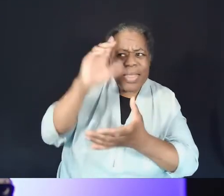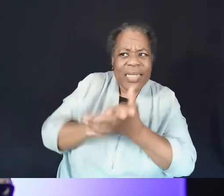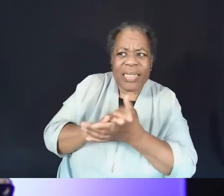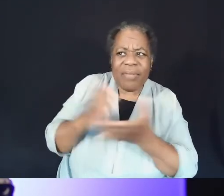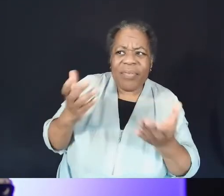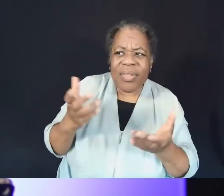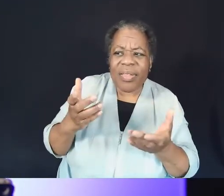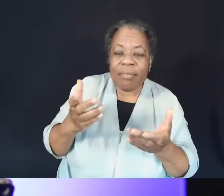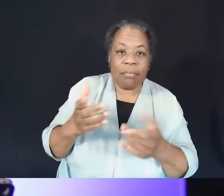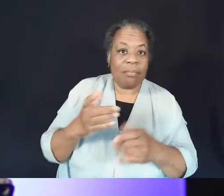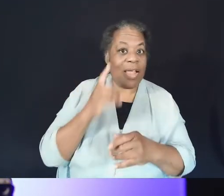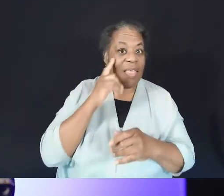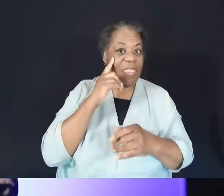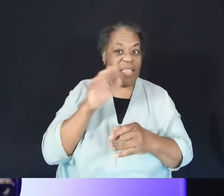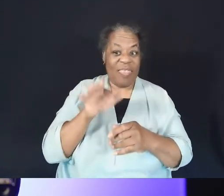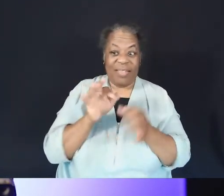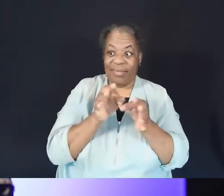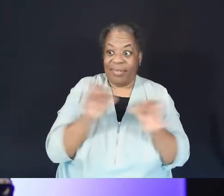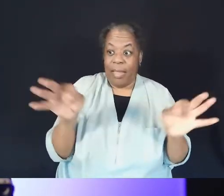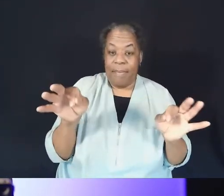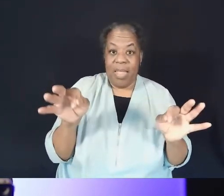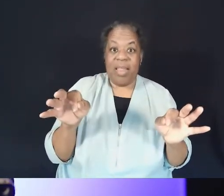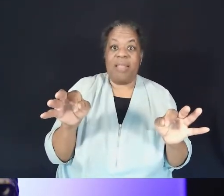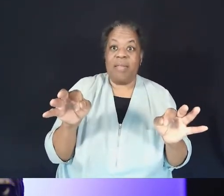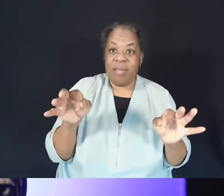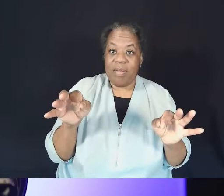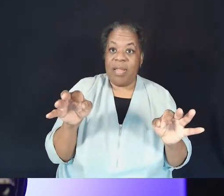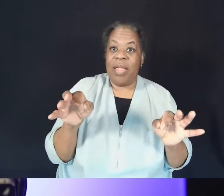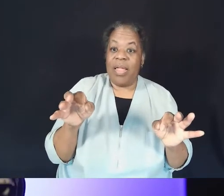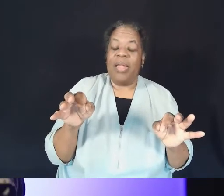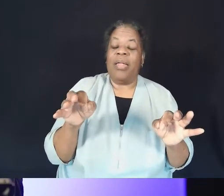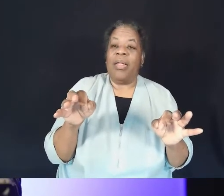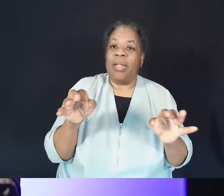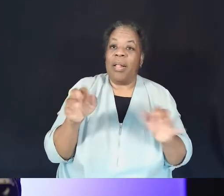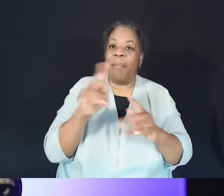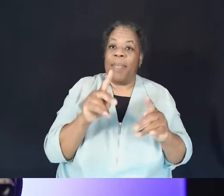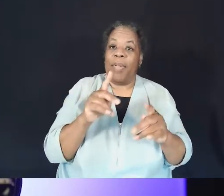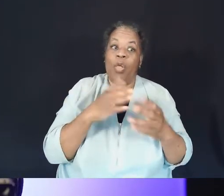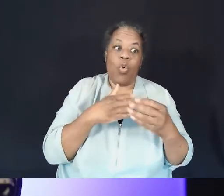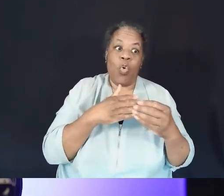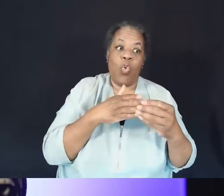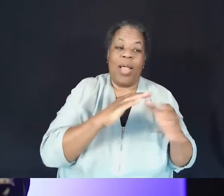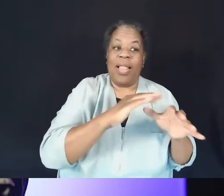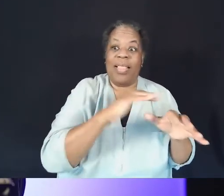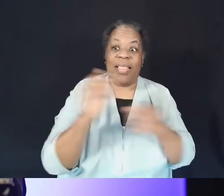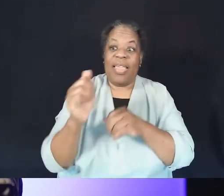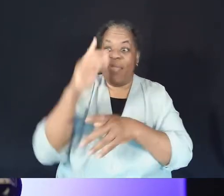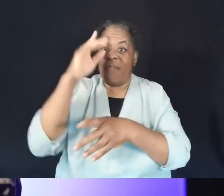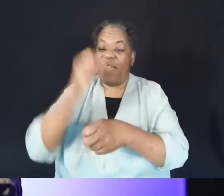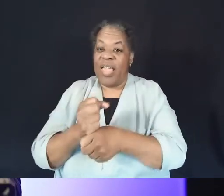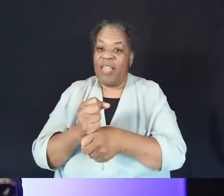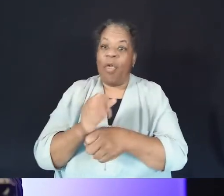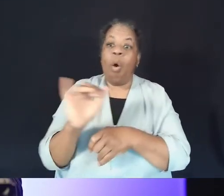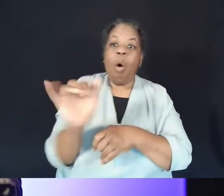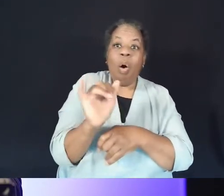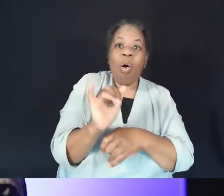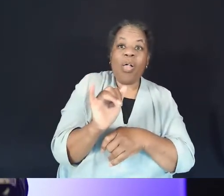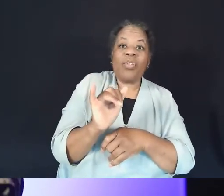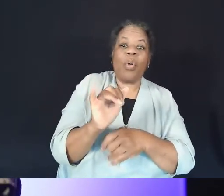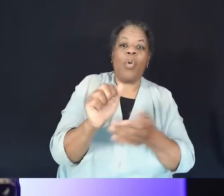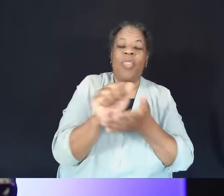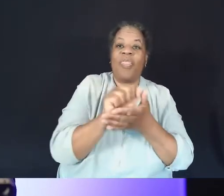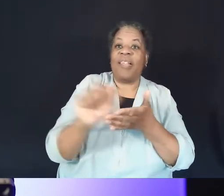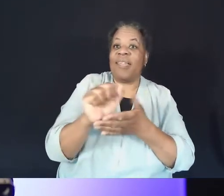think that statement is made by those who leave the faith. And I also believe that that statement is made by the saints of God